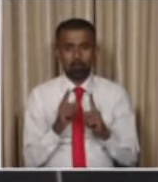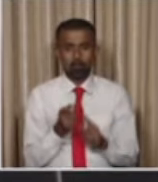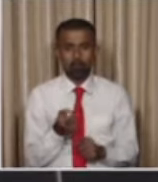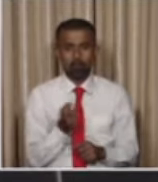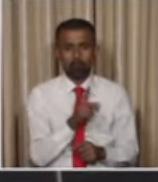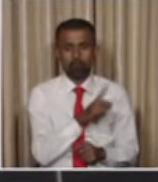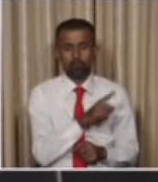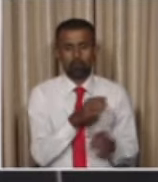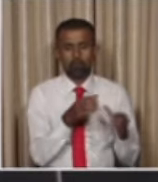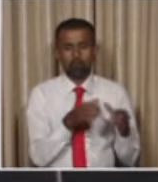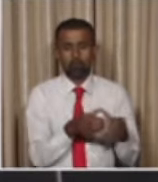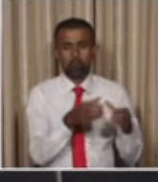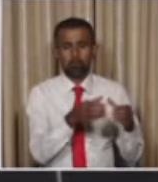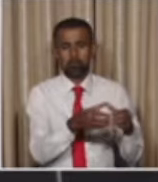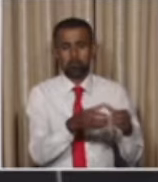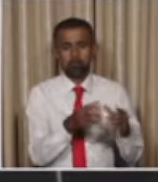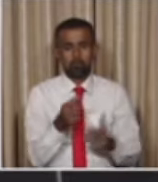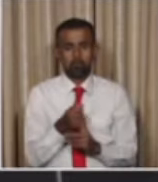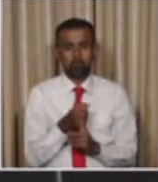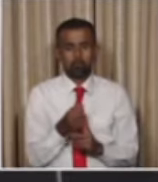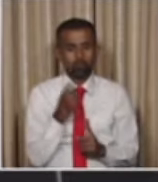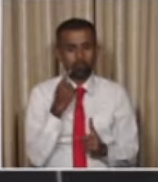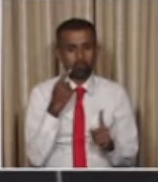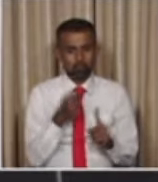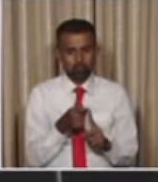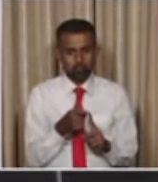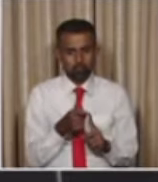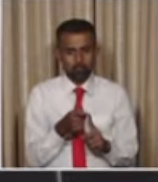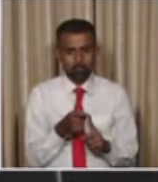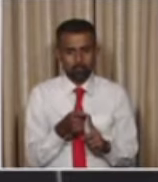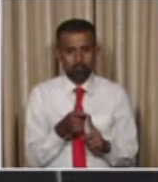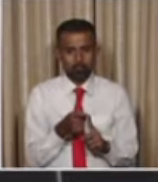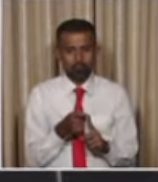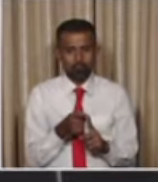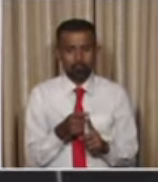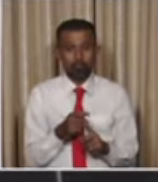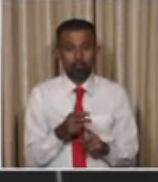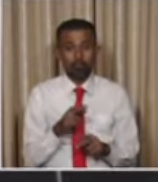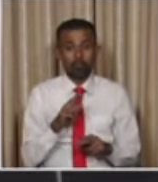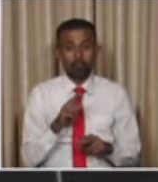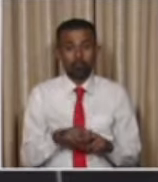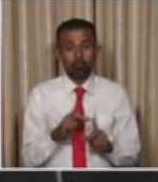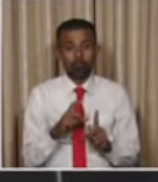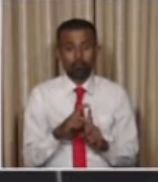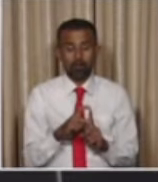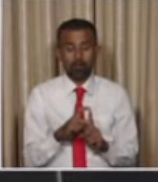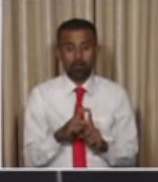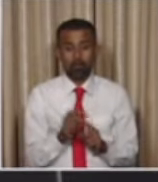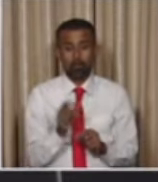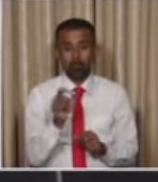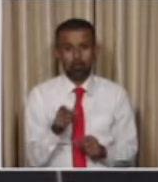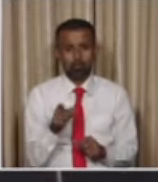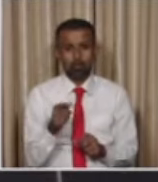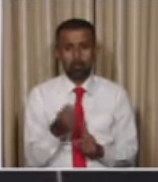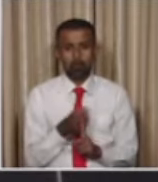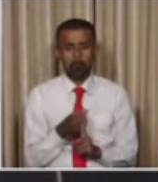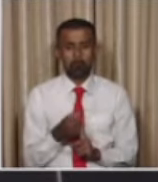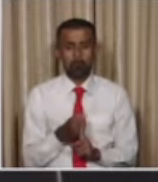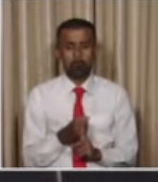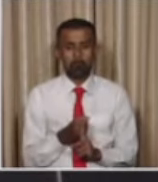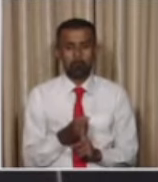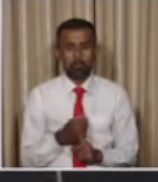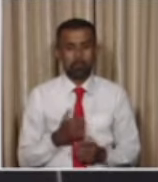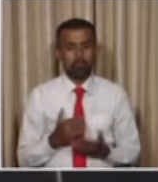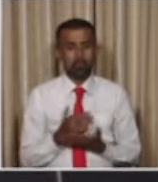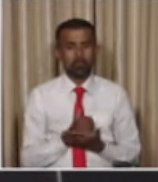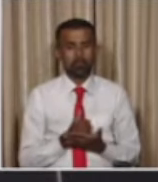being impacted, that is particularly the depositors in the banks. I do not agree fully with that contention.